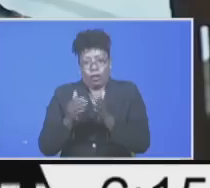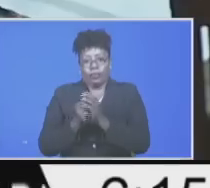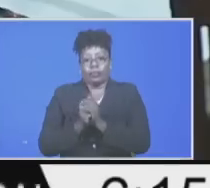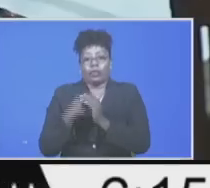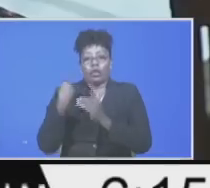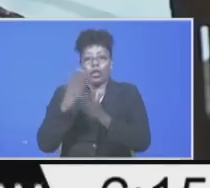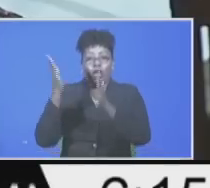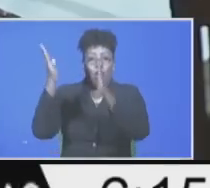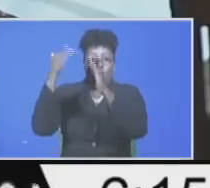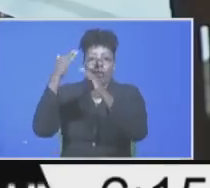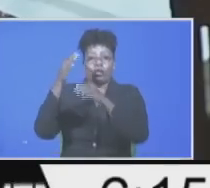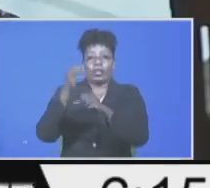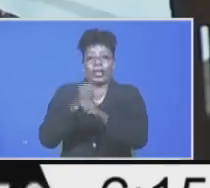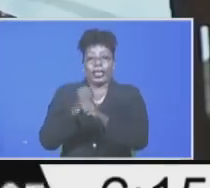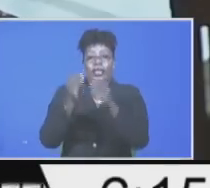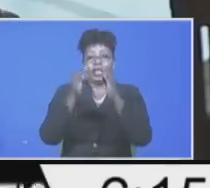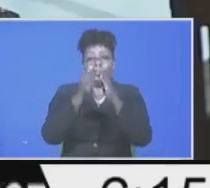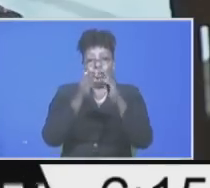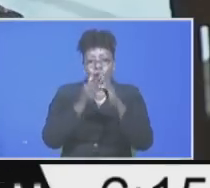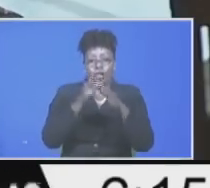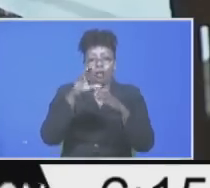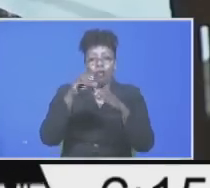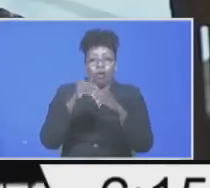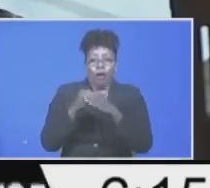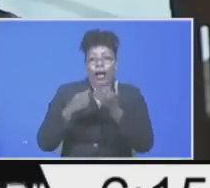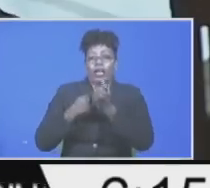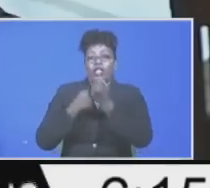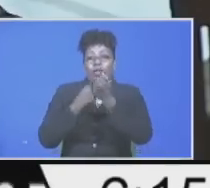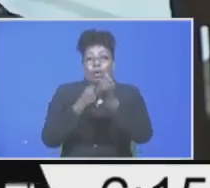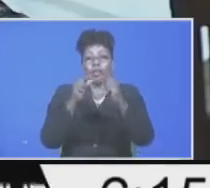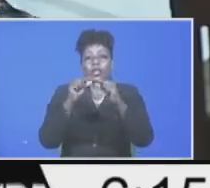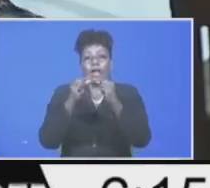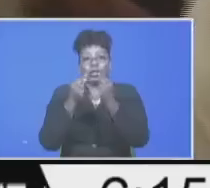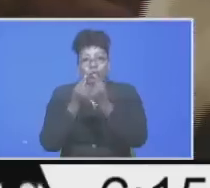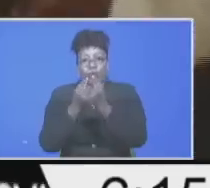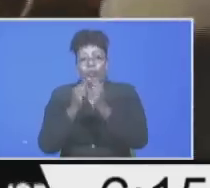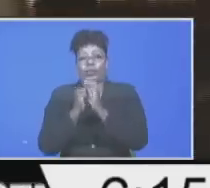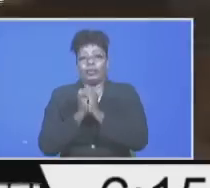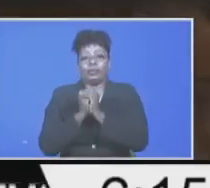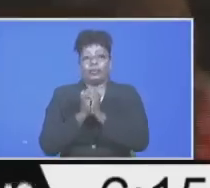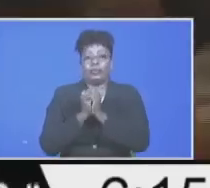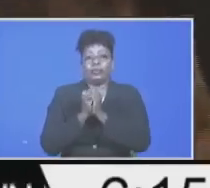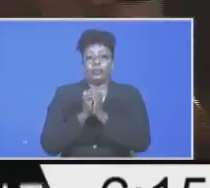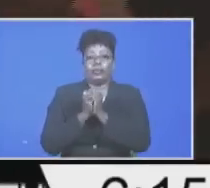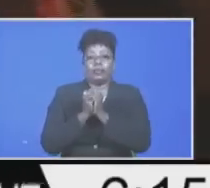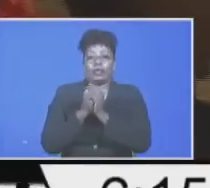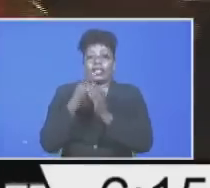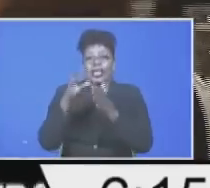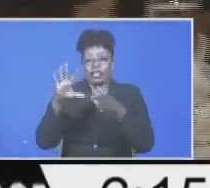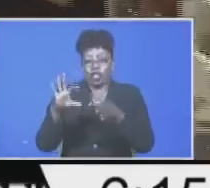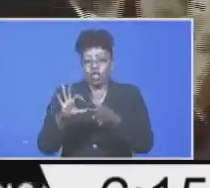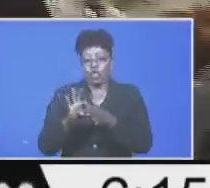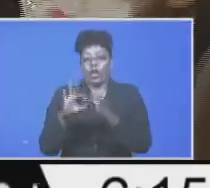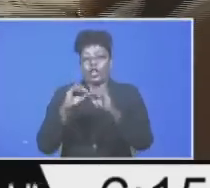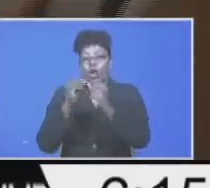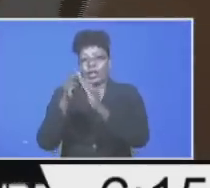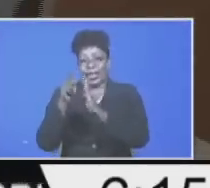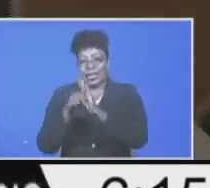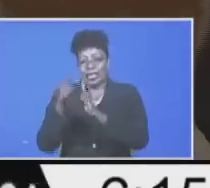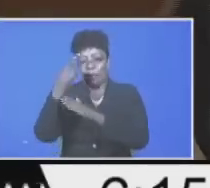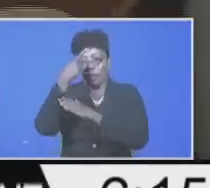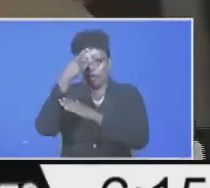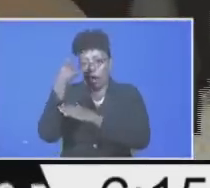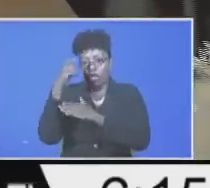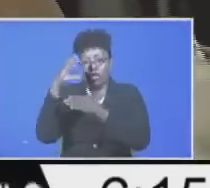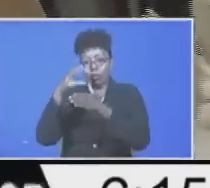we're hoping to get the community involved and to come out and support the group. Edgar says she joined the organization because she